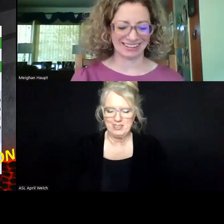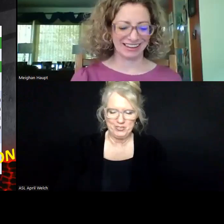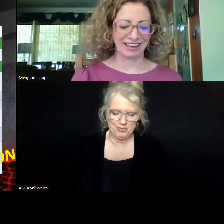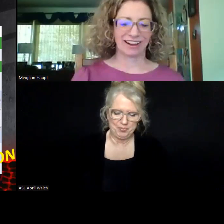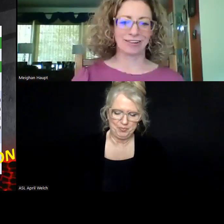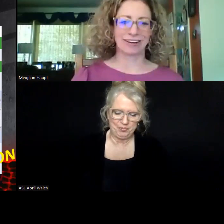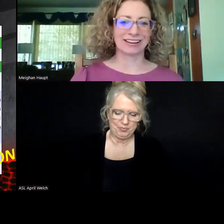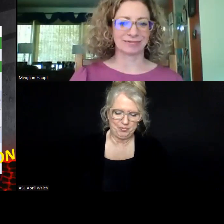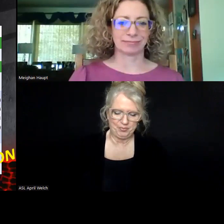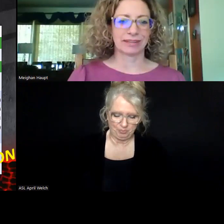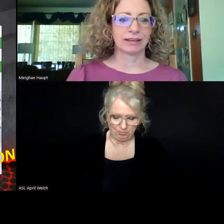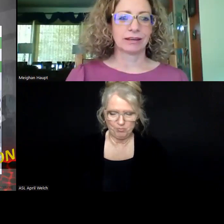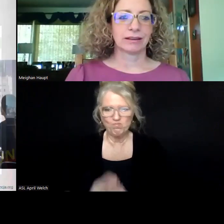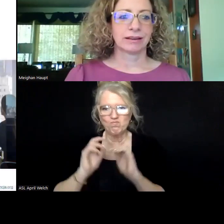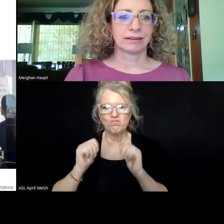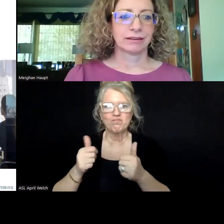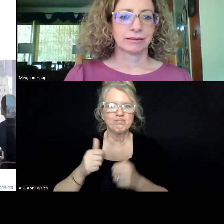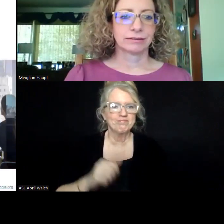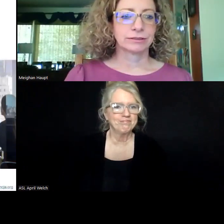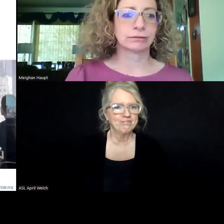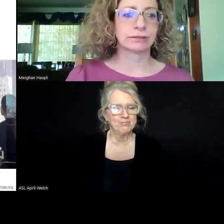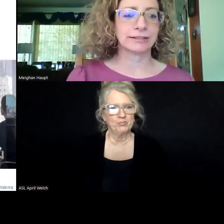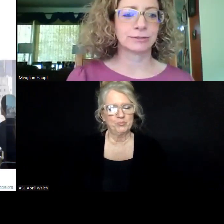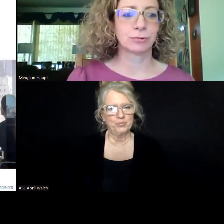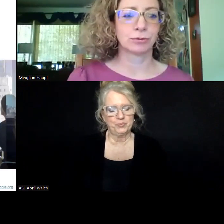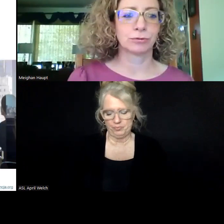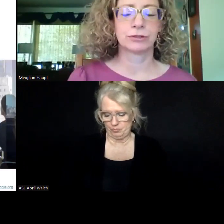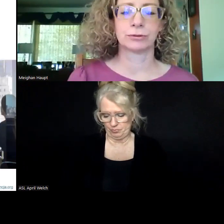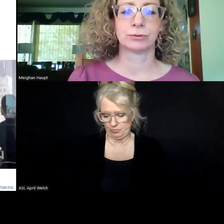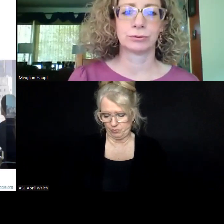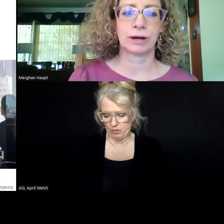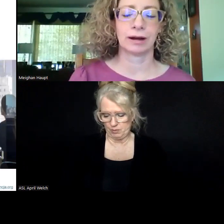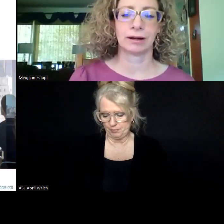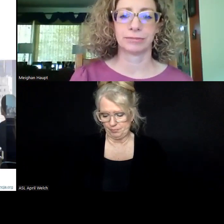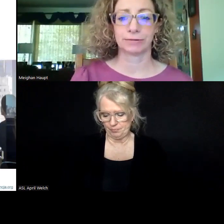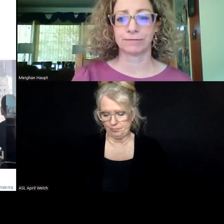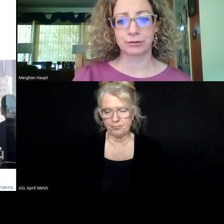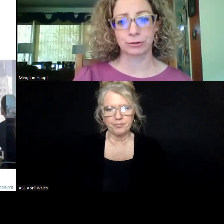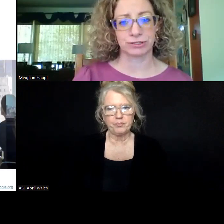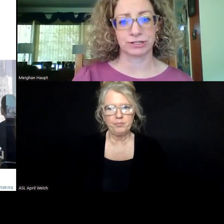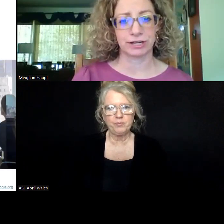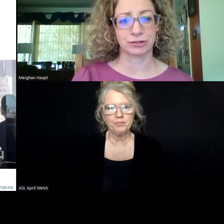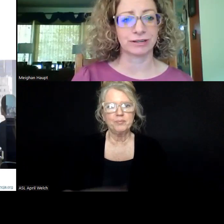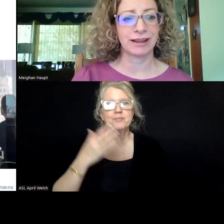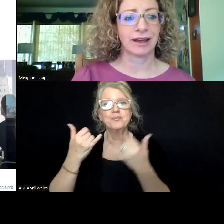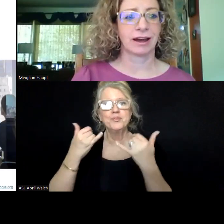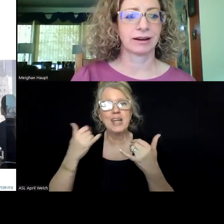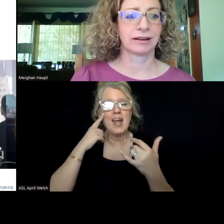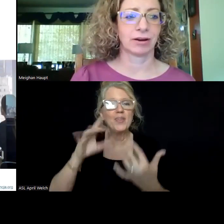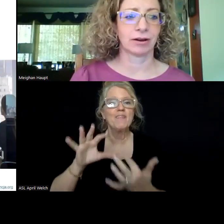you. All right. So let's move to the feature